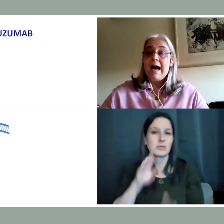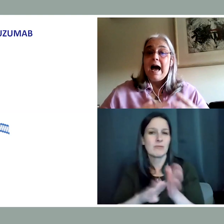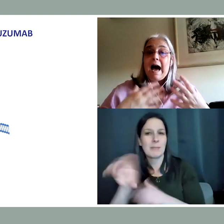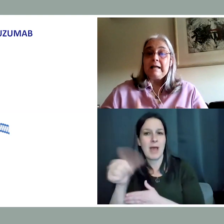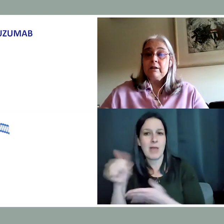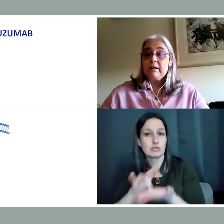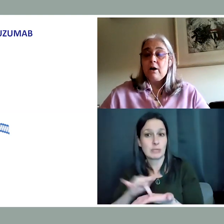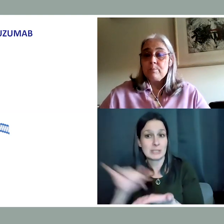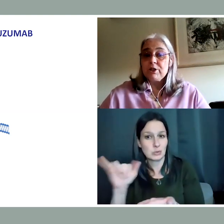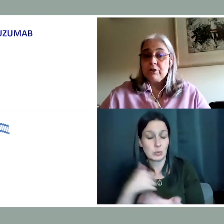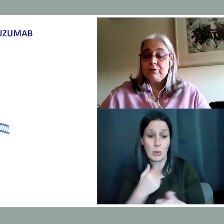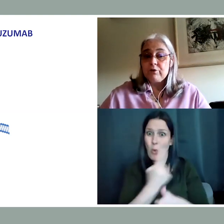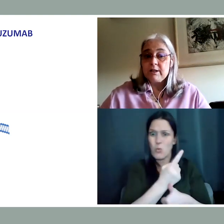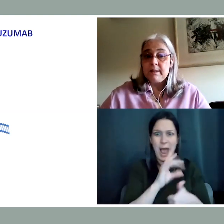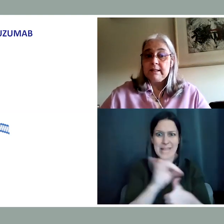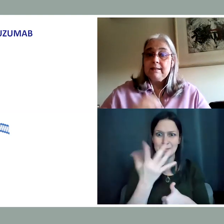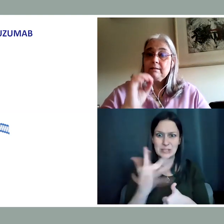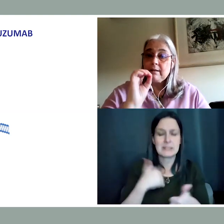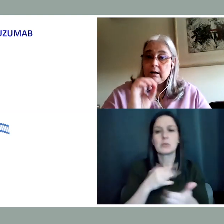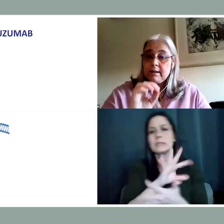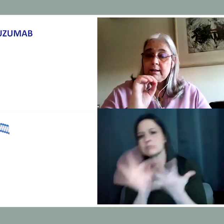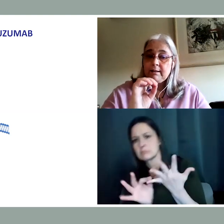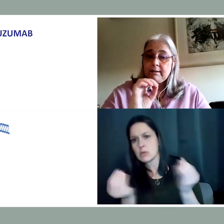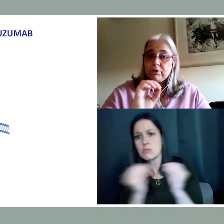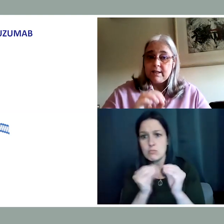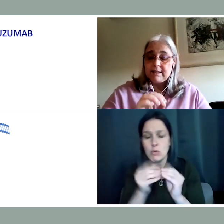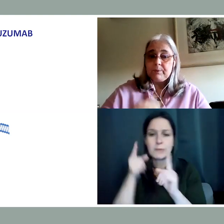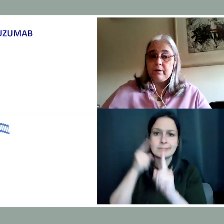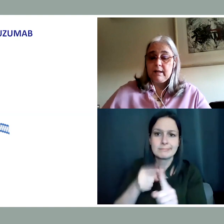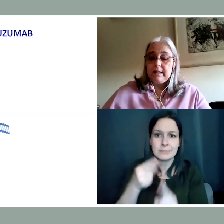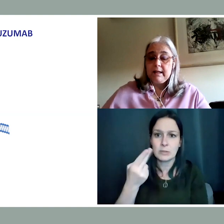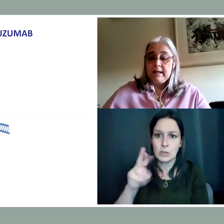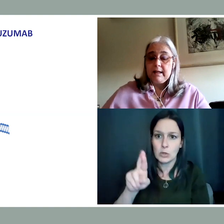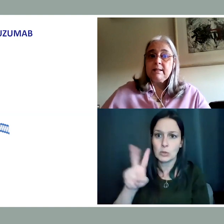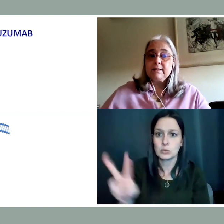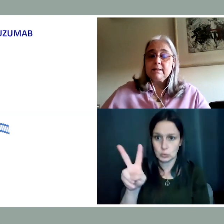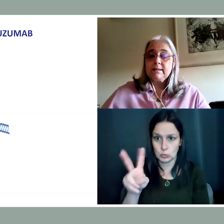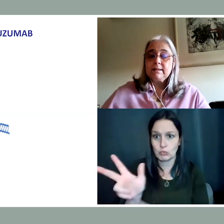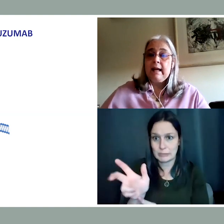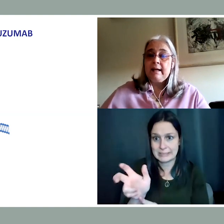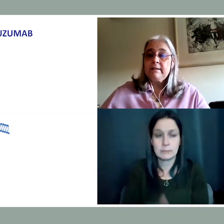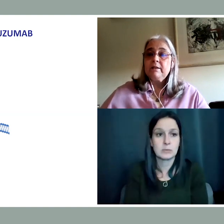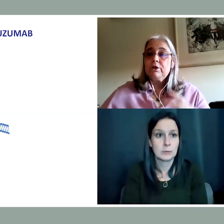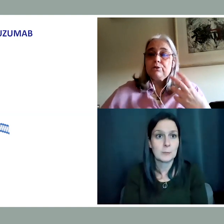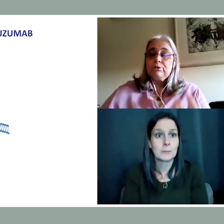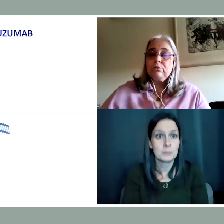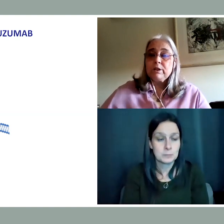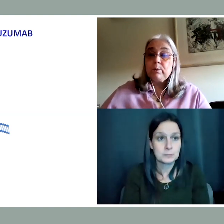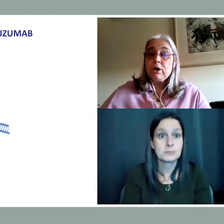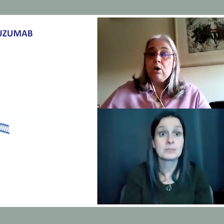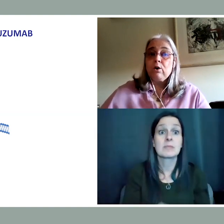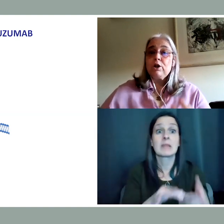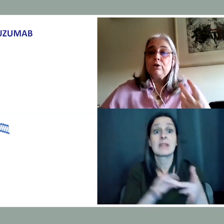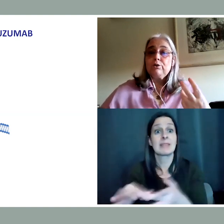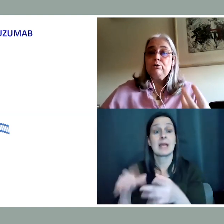have other options of treatment targeting this receptor. And this led to what